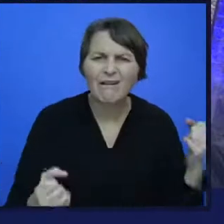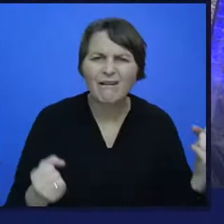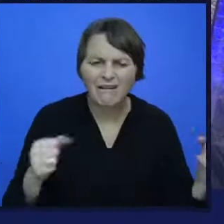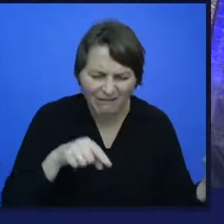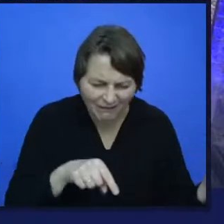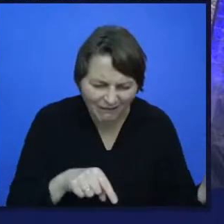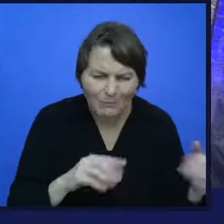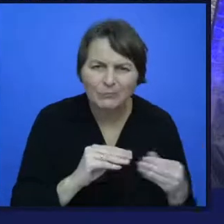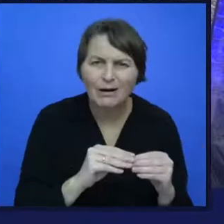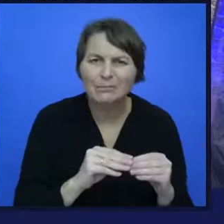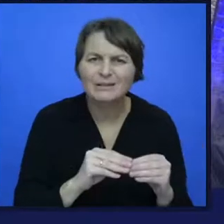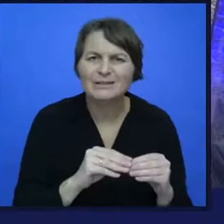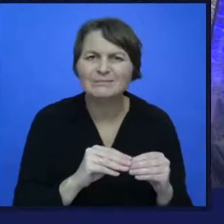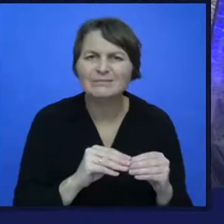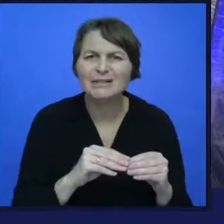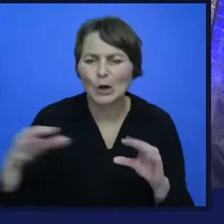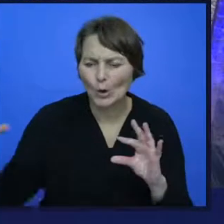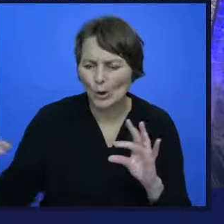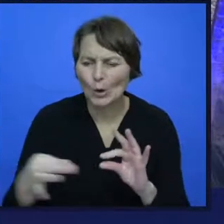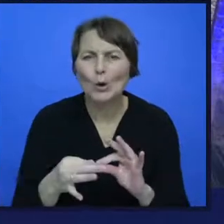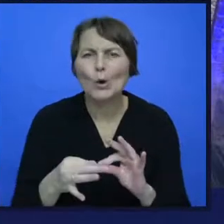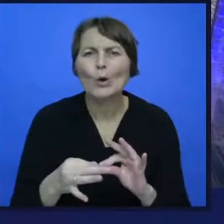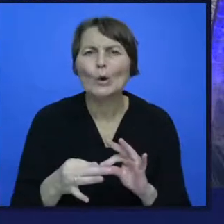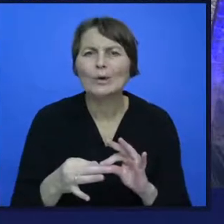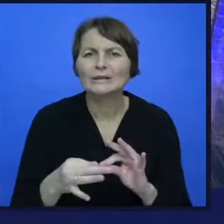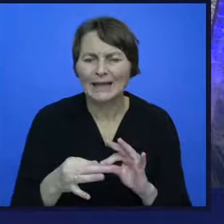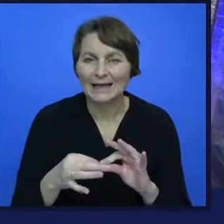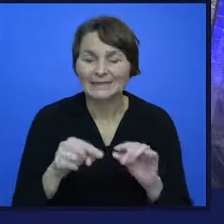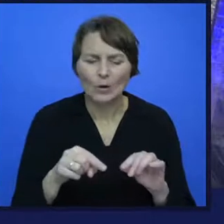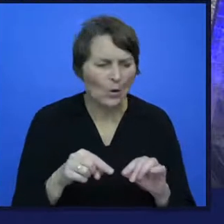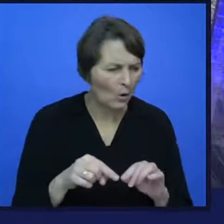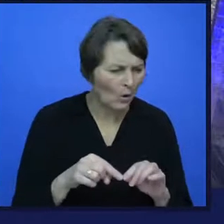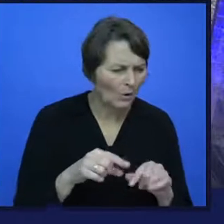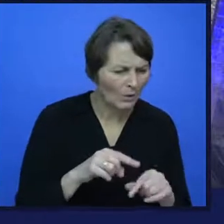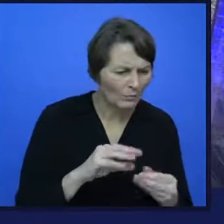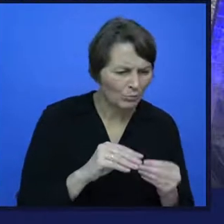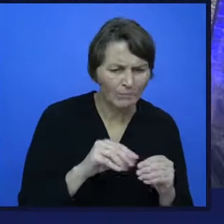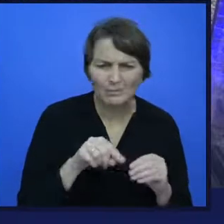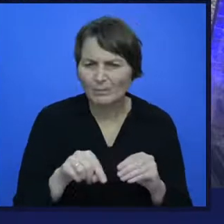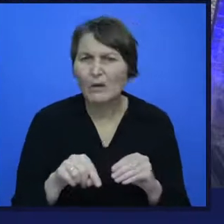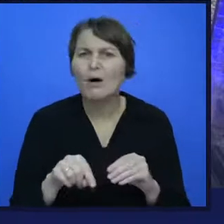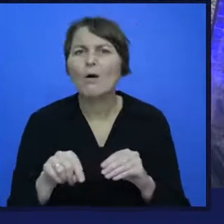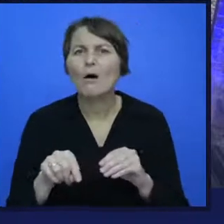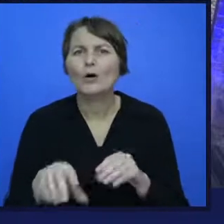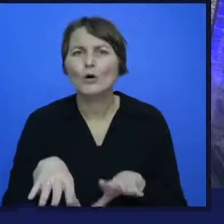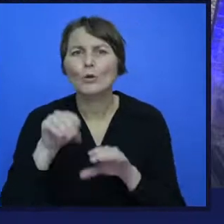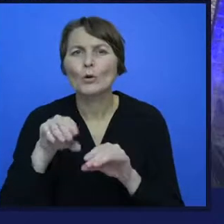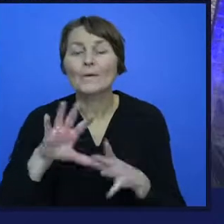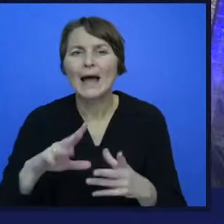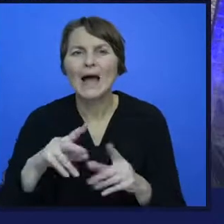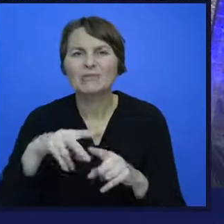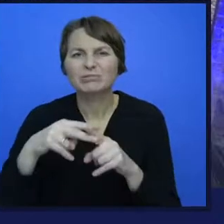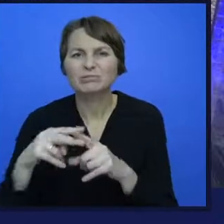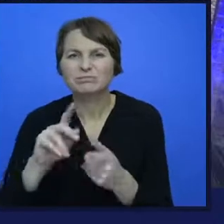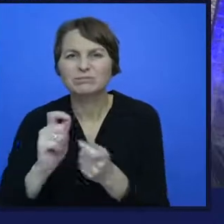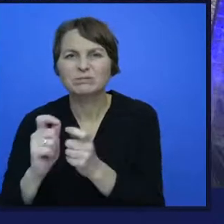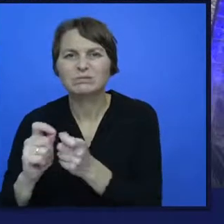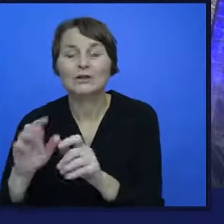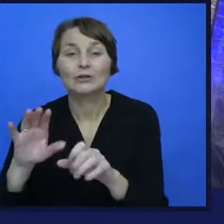that was coming out from this car's computer what I needed to fix or what I needed to address. And that's where I moved into my career into technology.